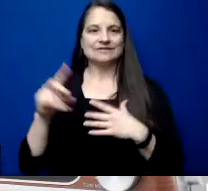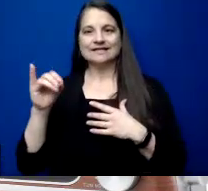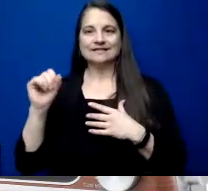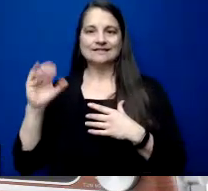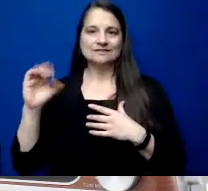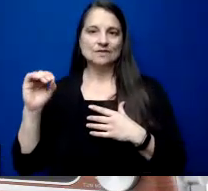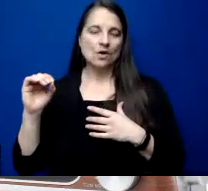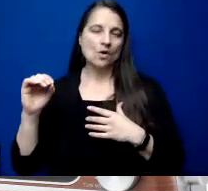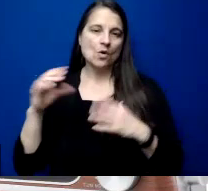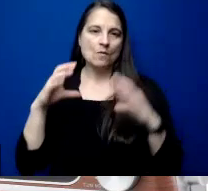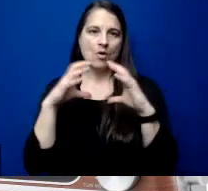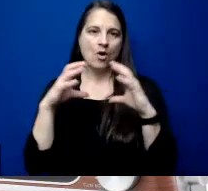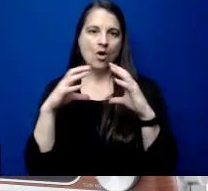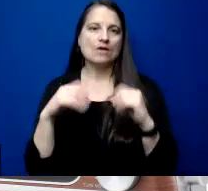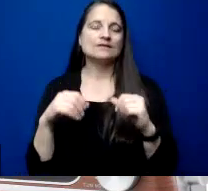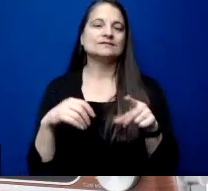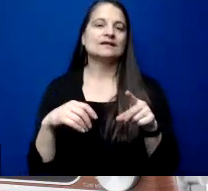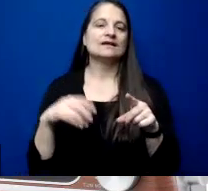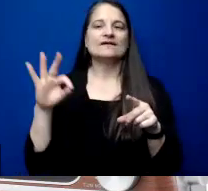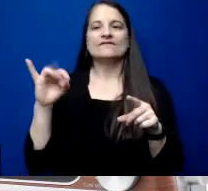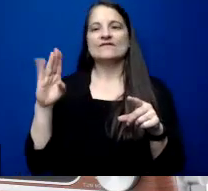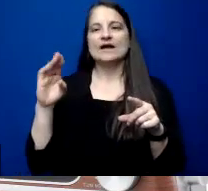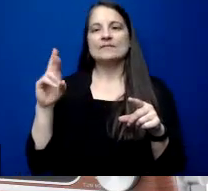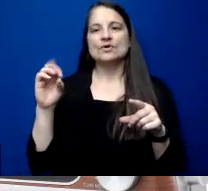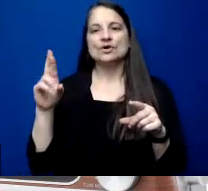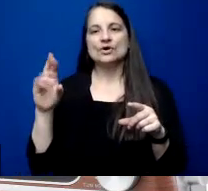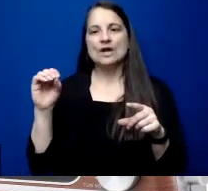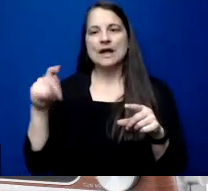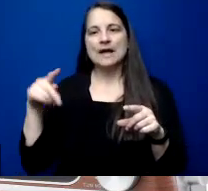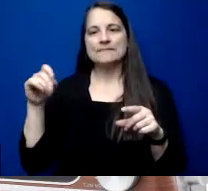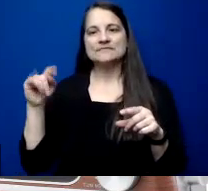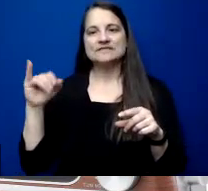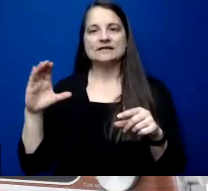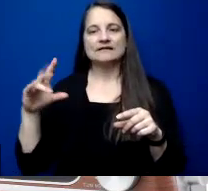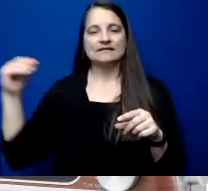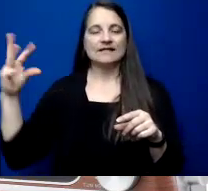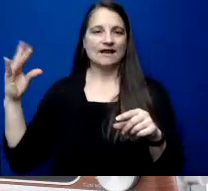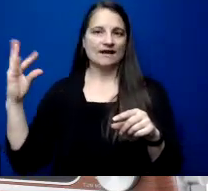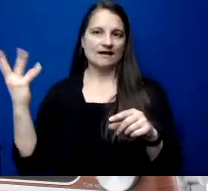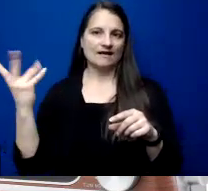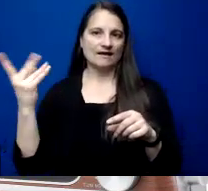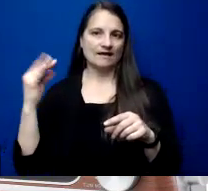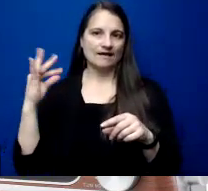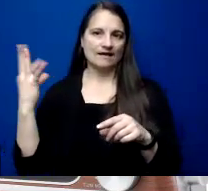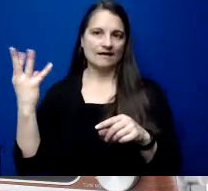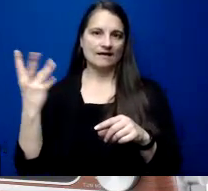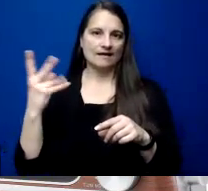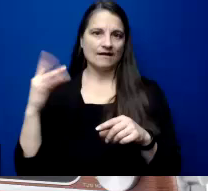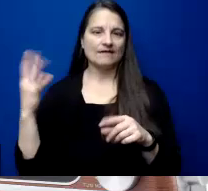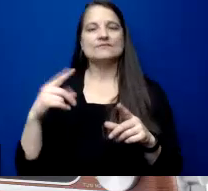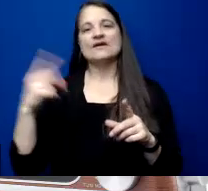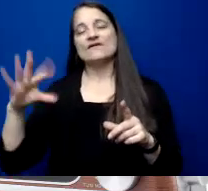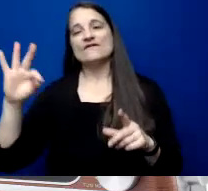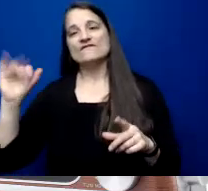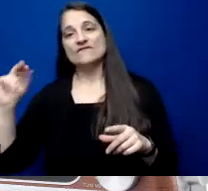fiber optic light, bubbles available. There's also personal fans, so regulating temperature on game night can be helpful.